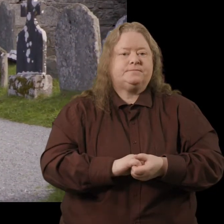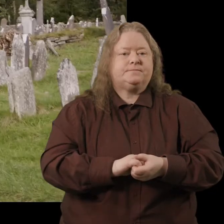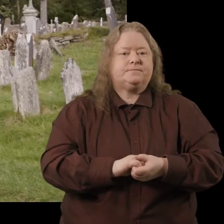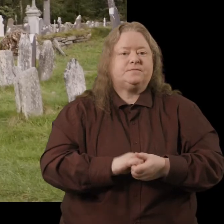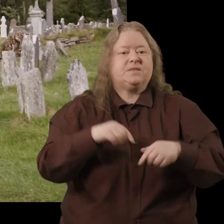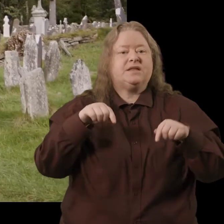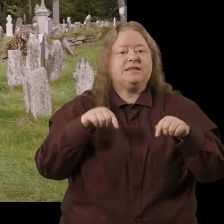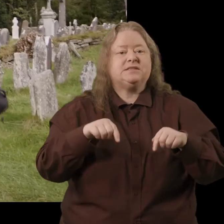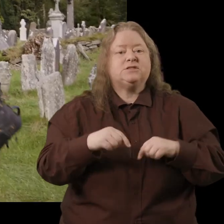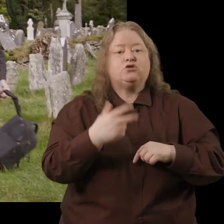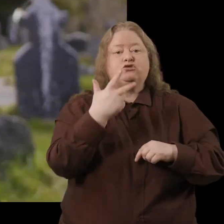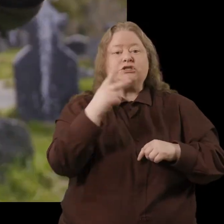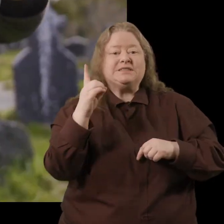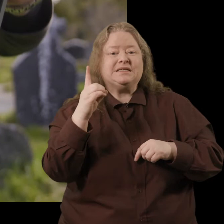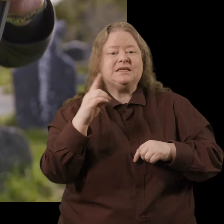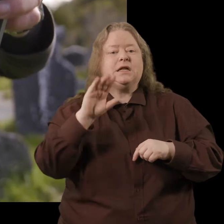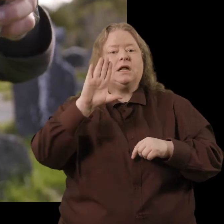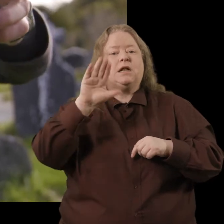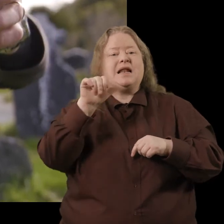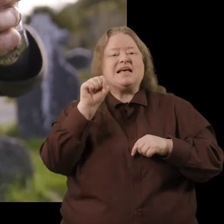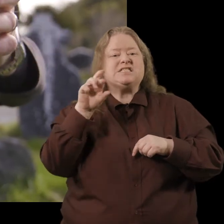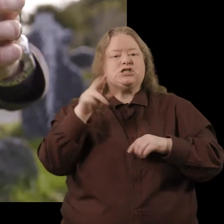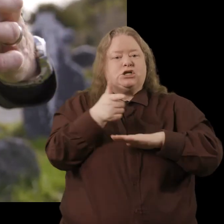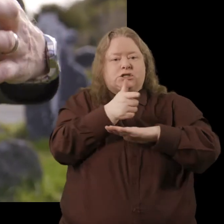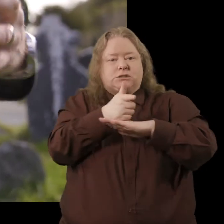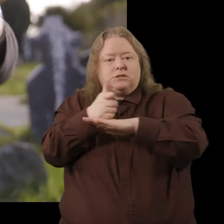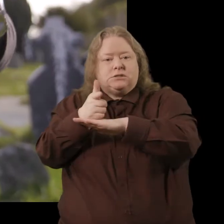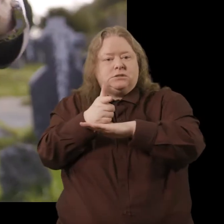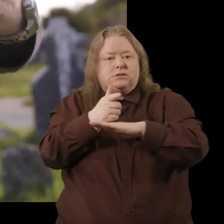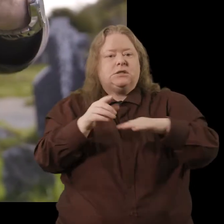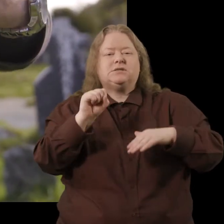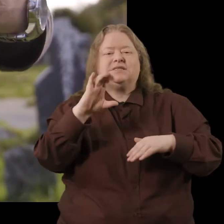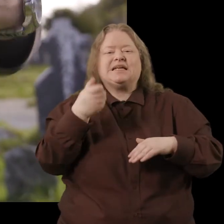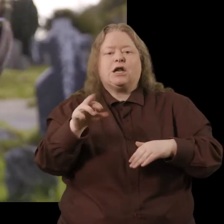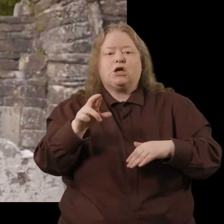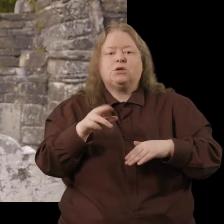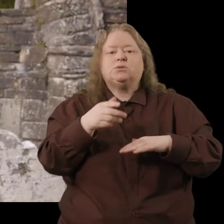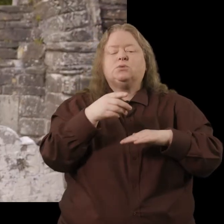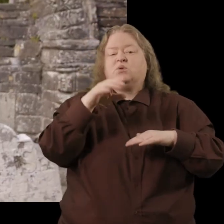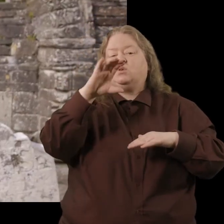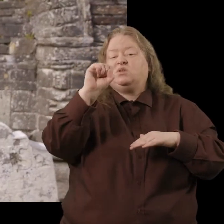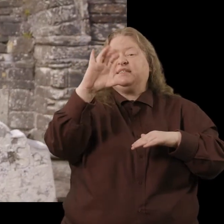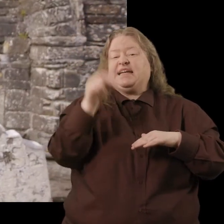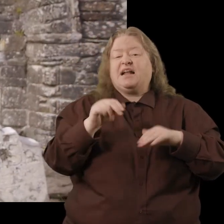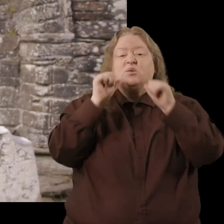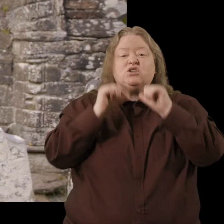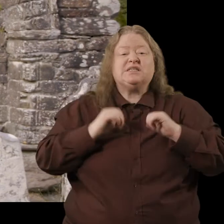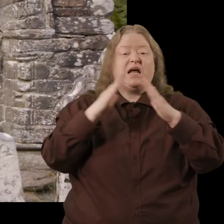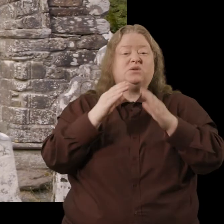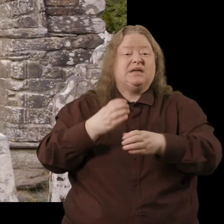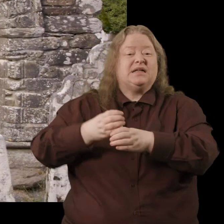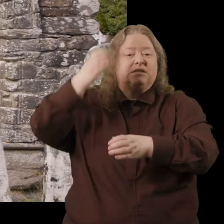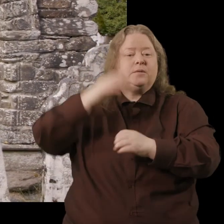This is a three-dimensional laser scanner which we're going to use today to scan the priest's house at Glendalough.